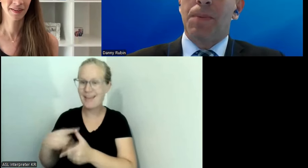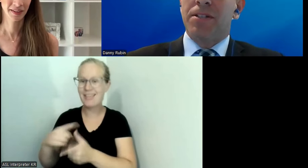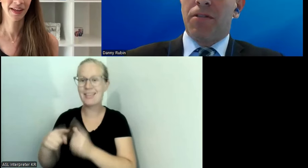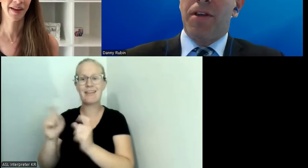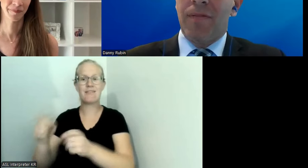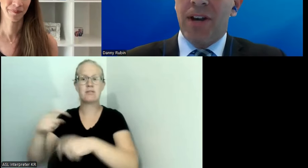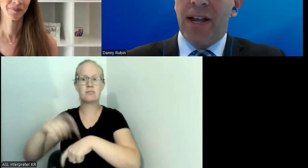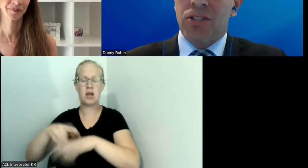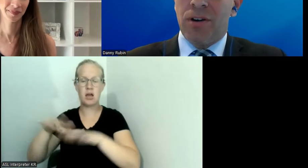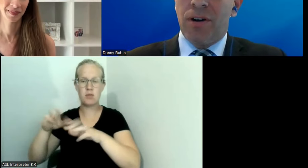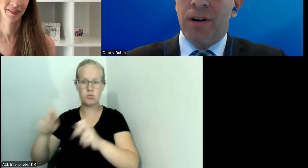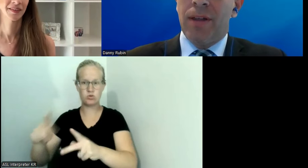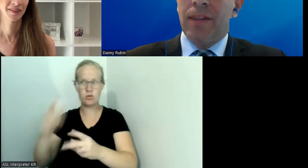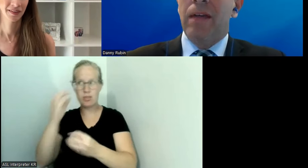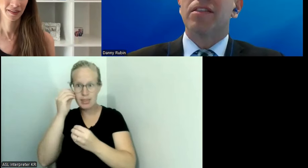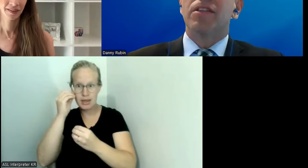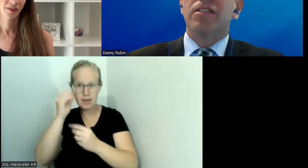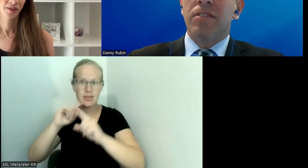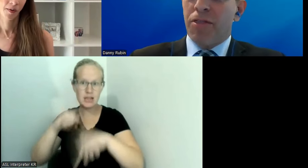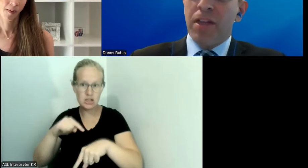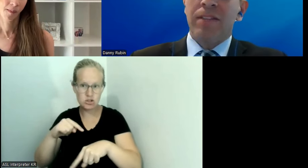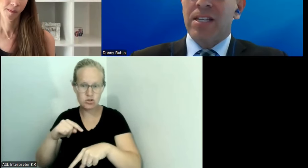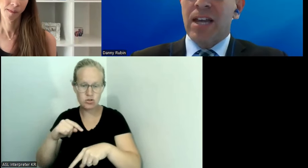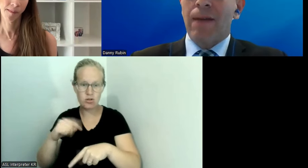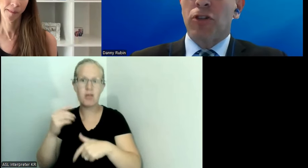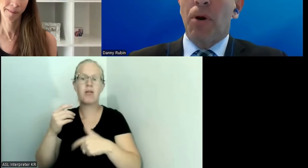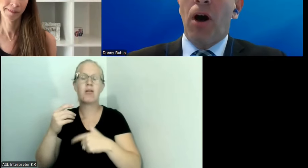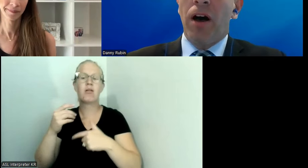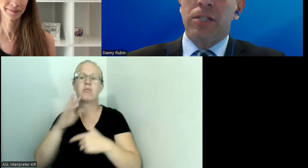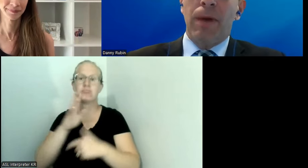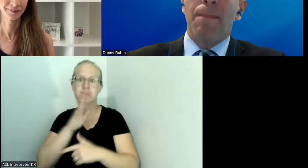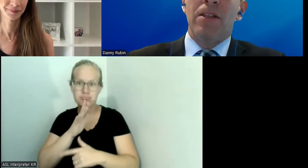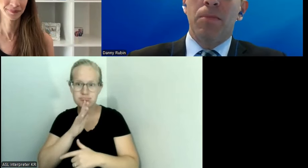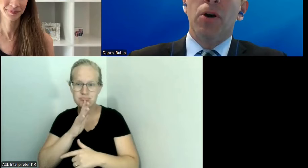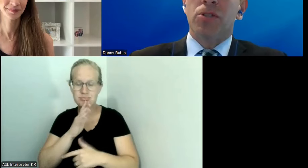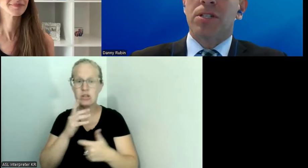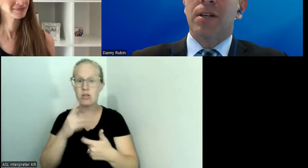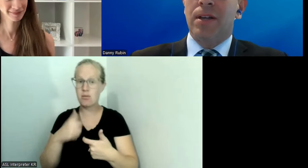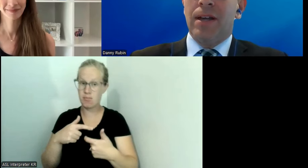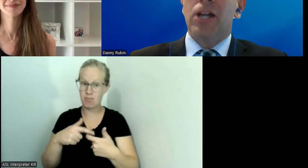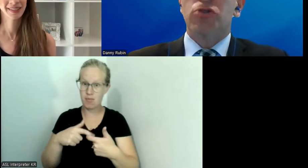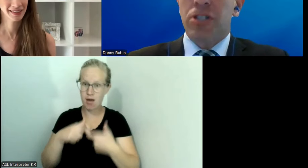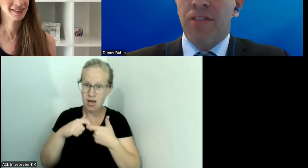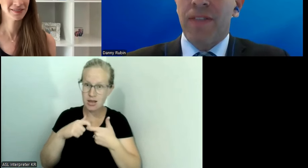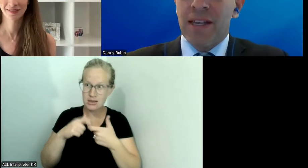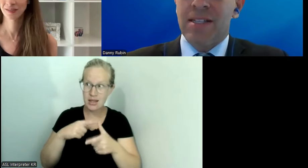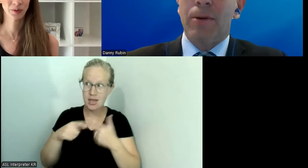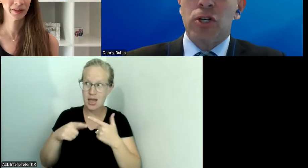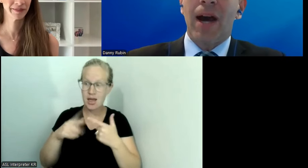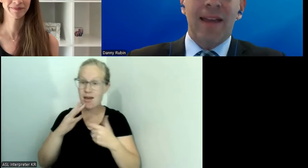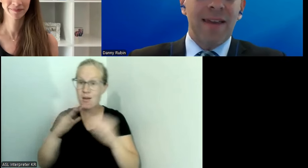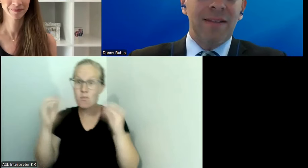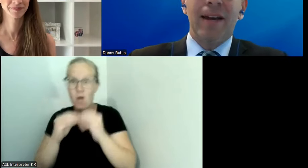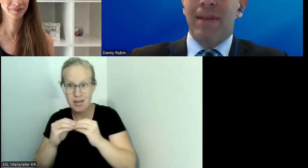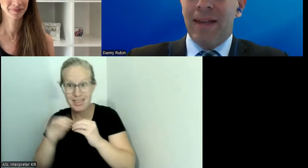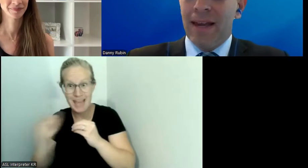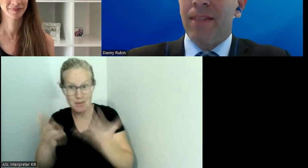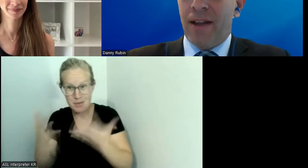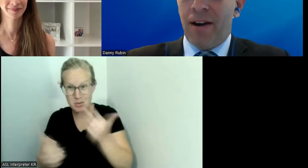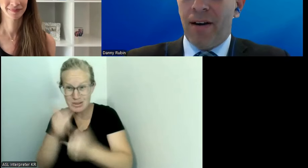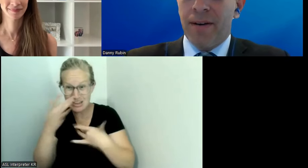time and space to think of an answer. The, the, the, thing they say after the pause might be the most interesting thing they say, but you've got to